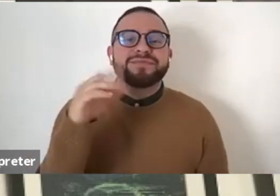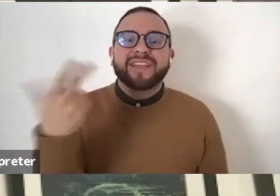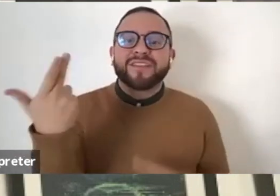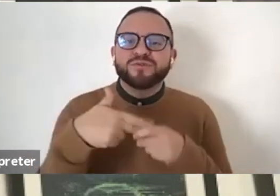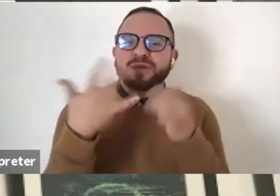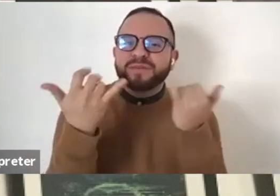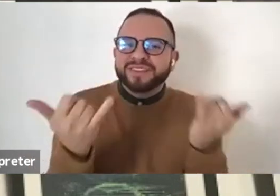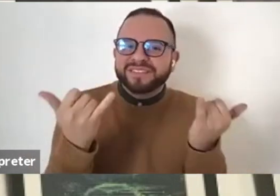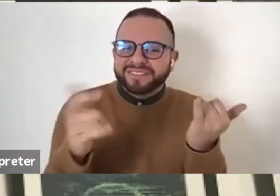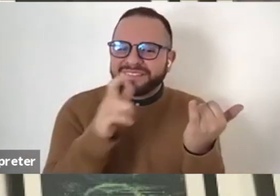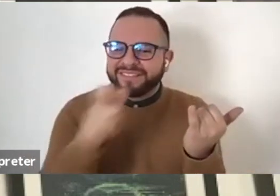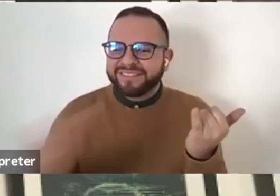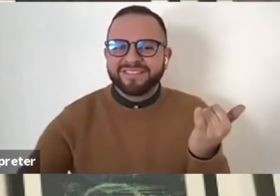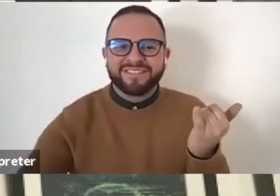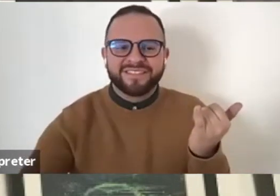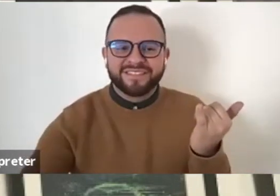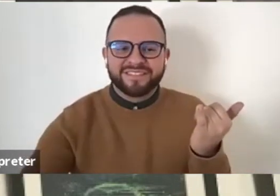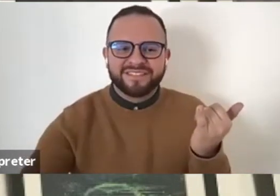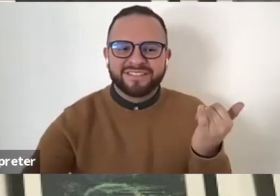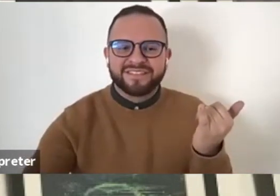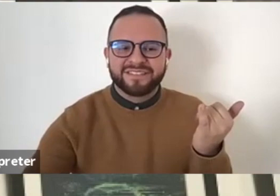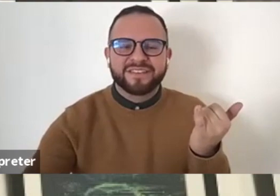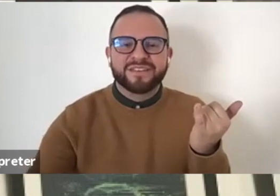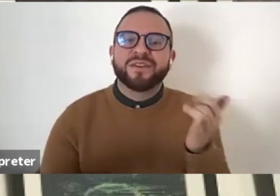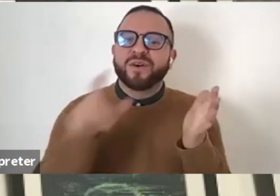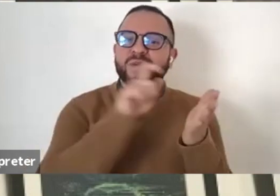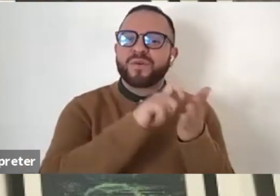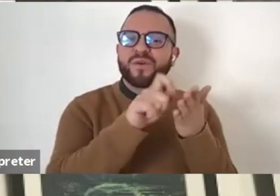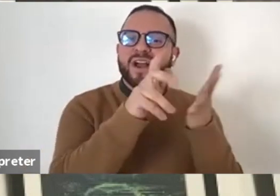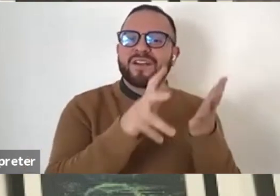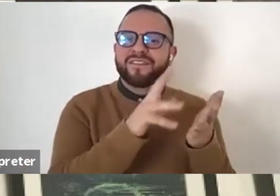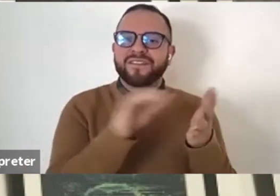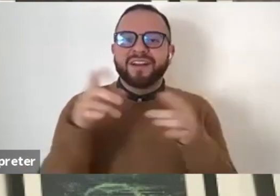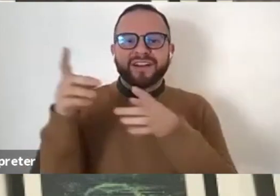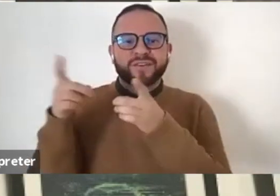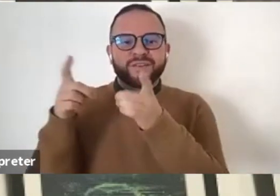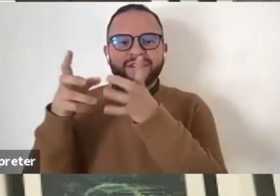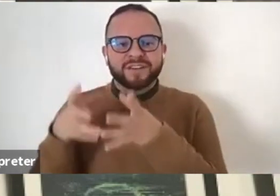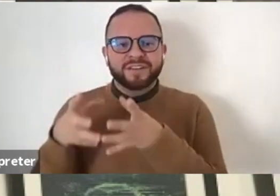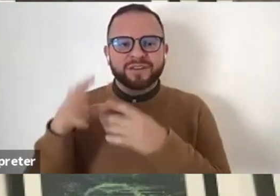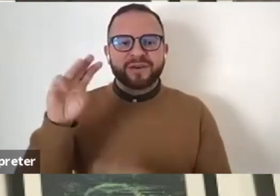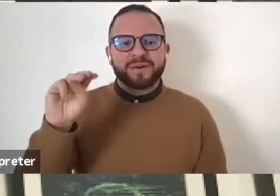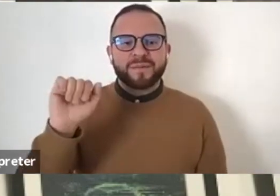today are the writer-director, Malgorzata